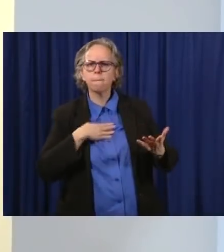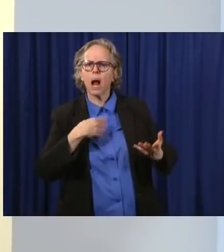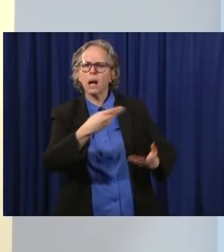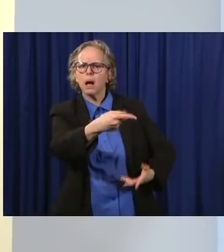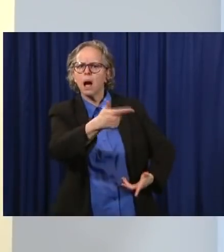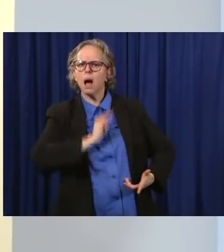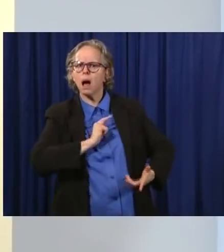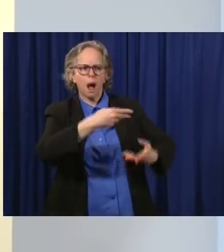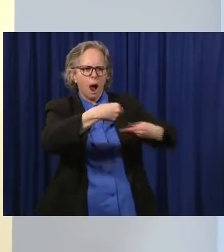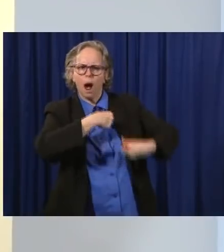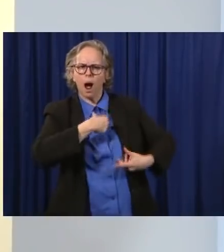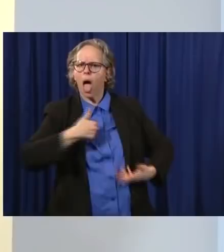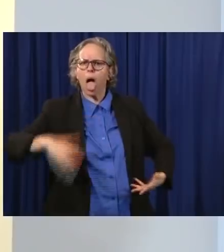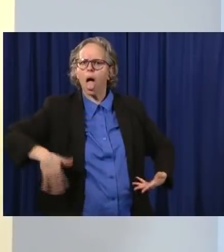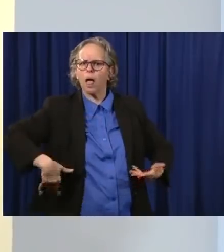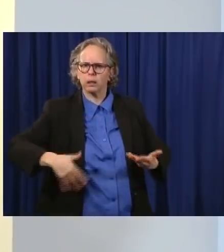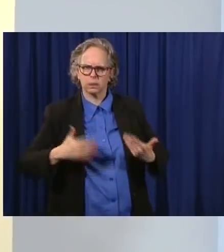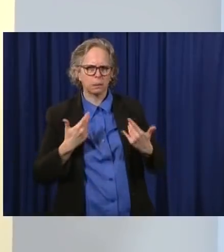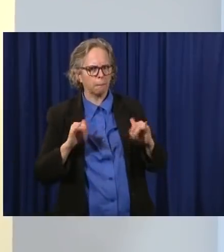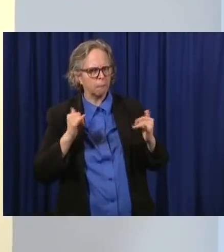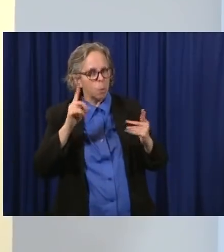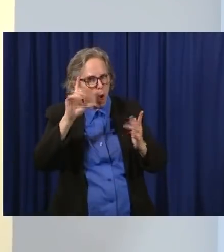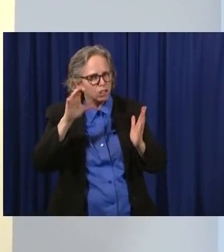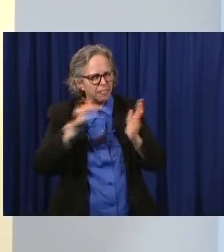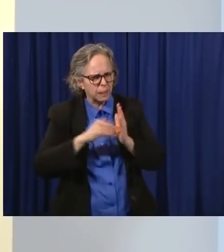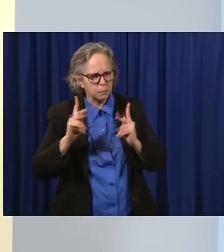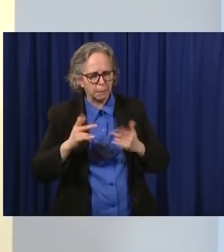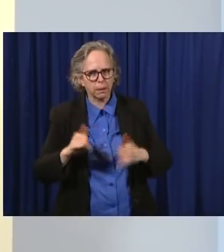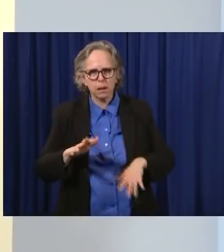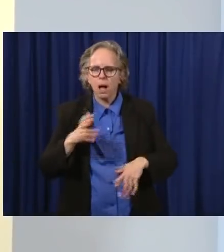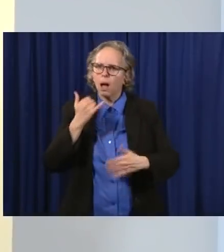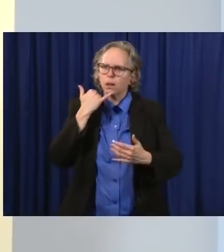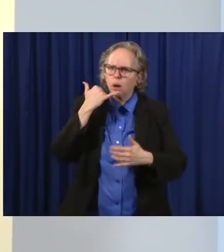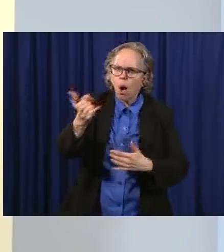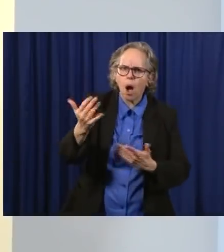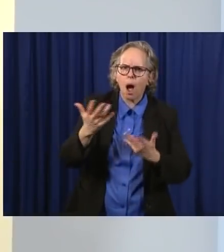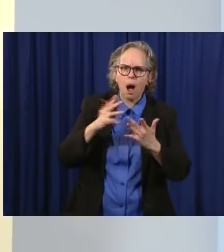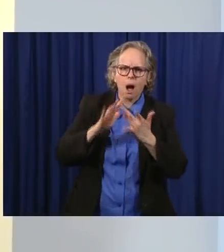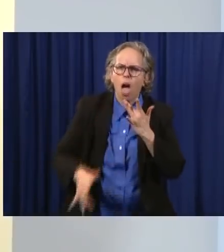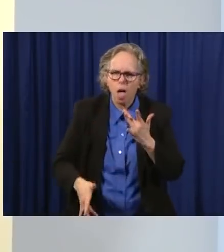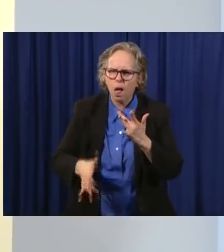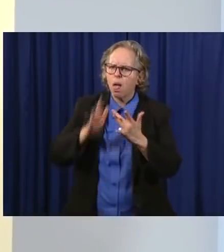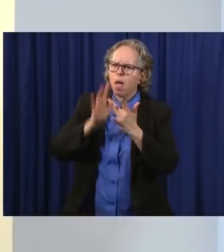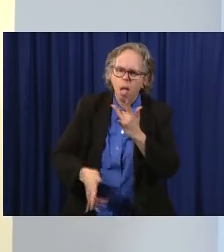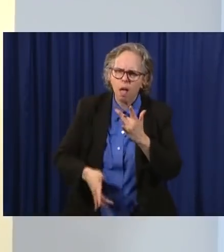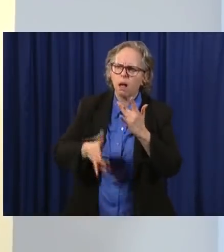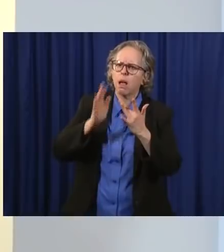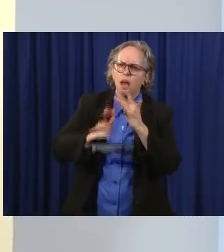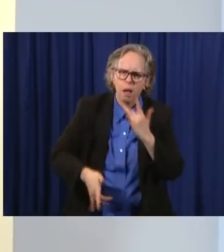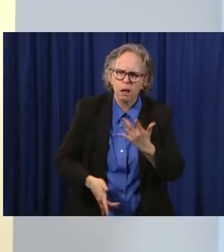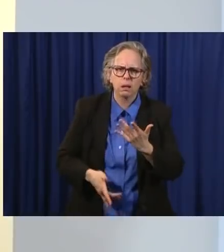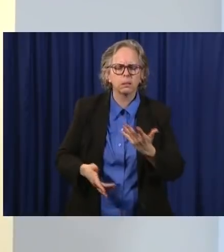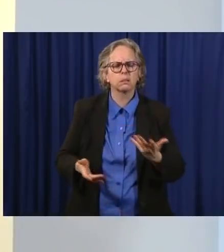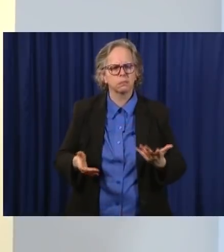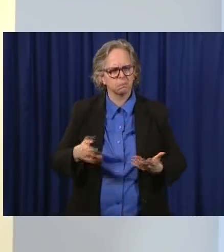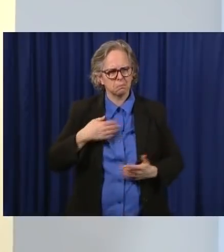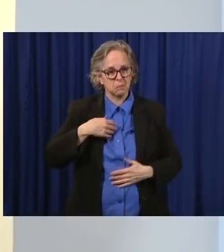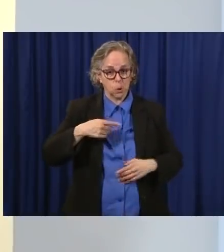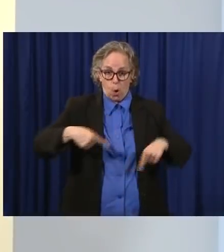people out there whose calls have not been heard. And to them,